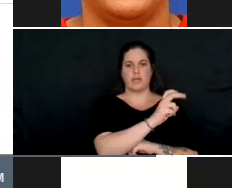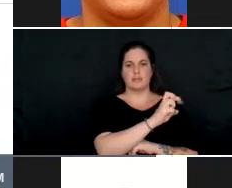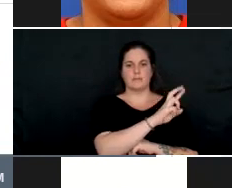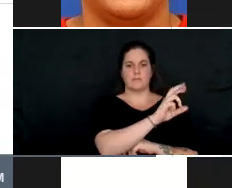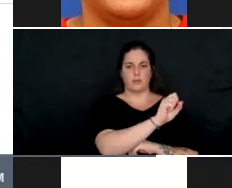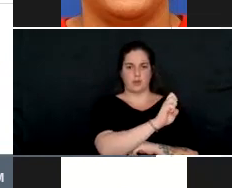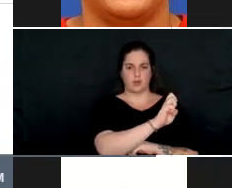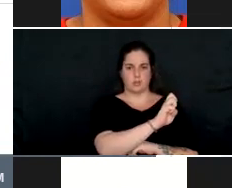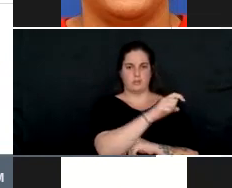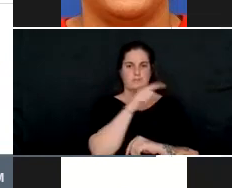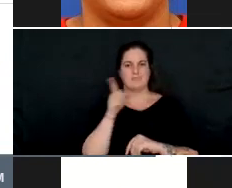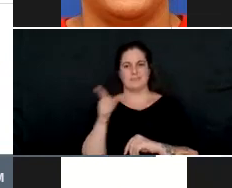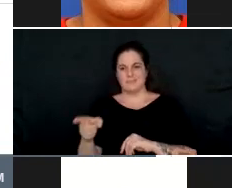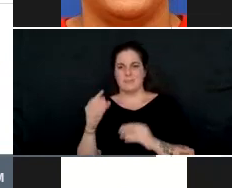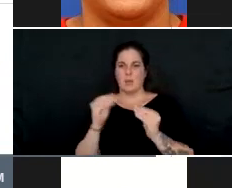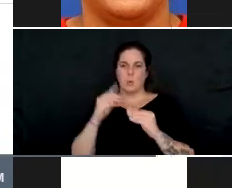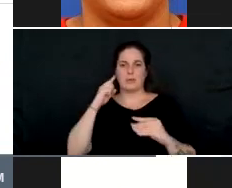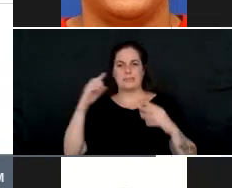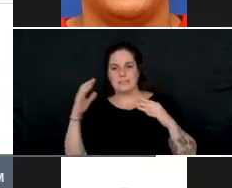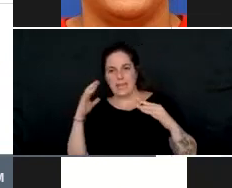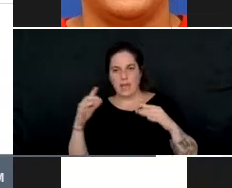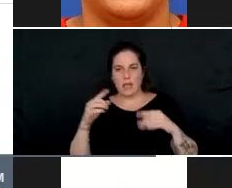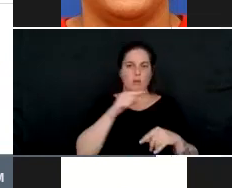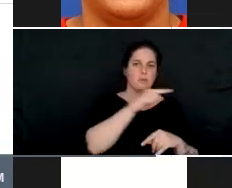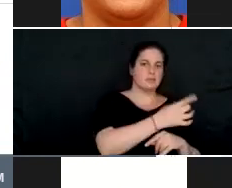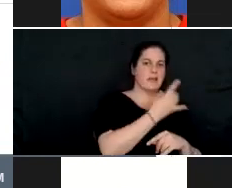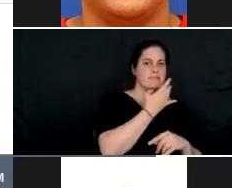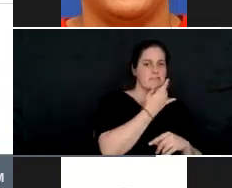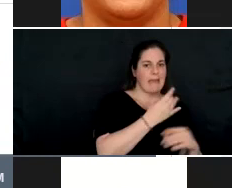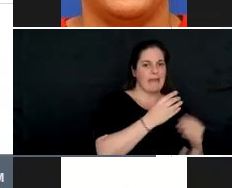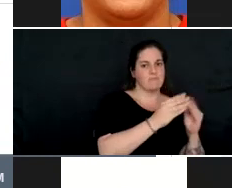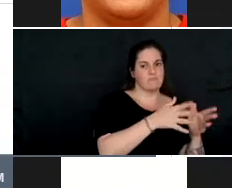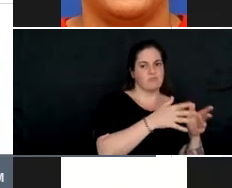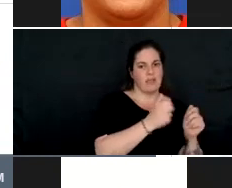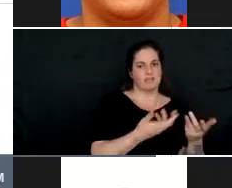are associated with sound waves, transverse waves are associated with light waves.